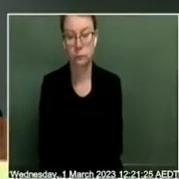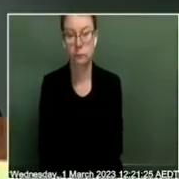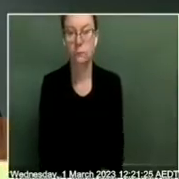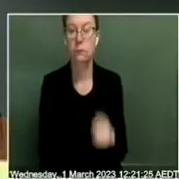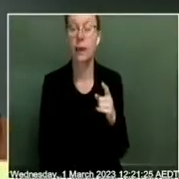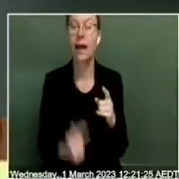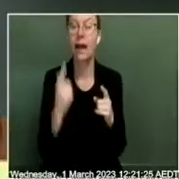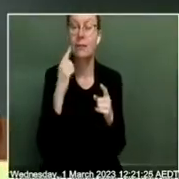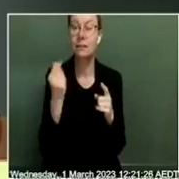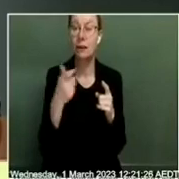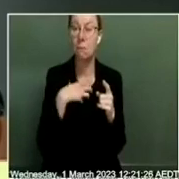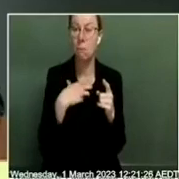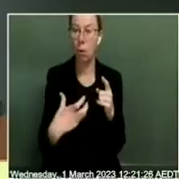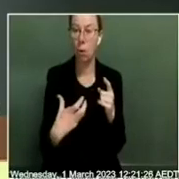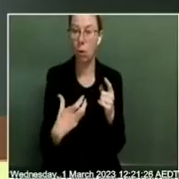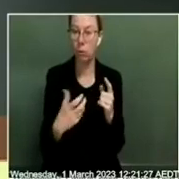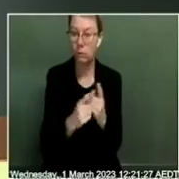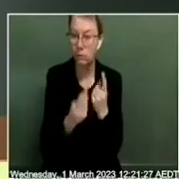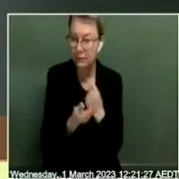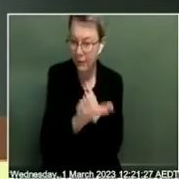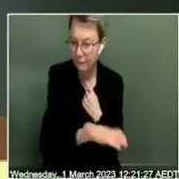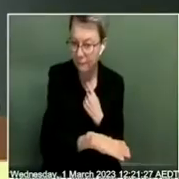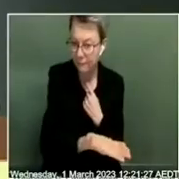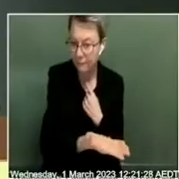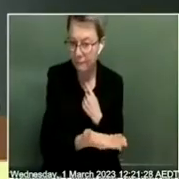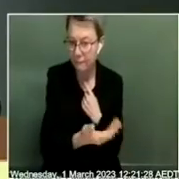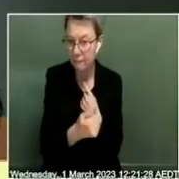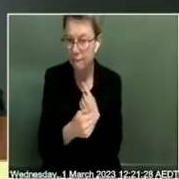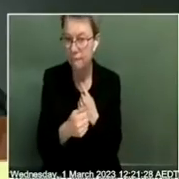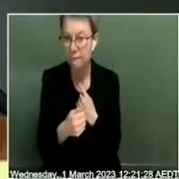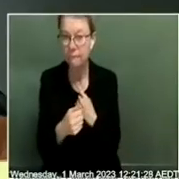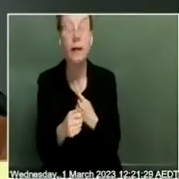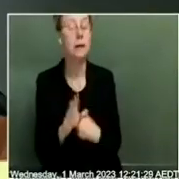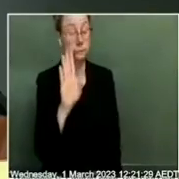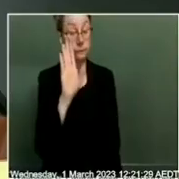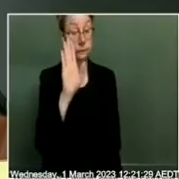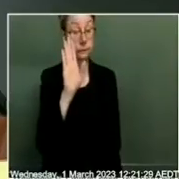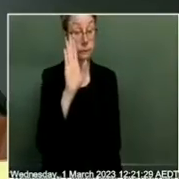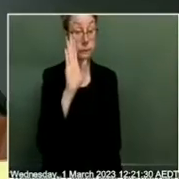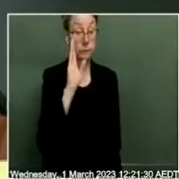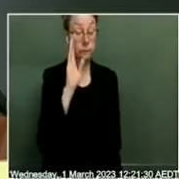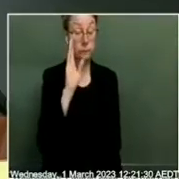I can clarify that, Commissioner Bell. I just looked at them this morning. I only have three.